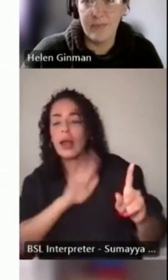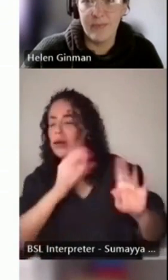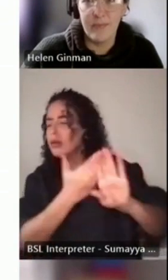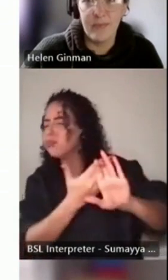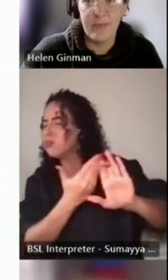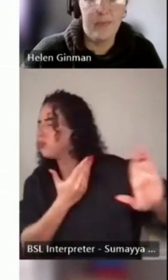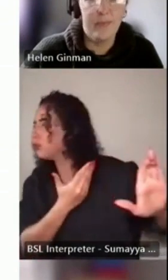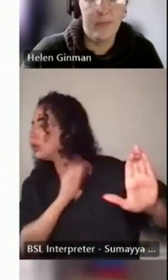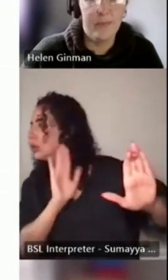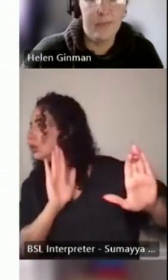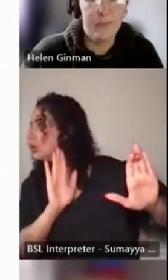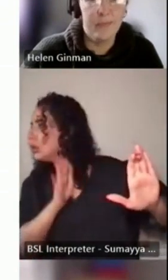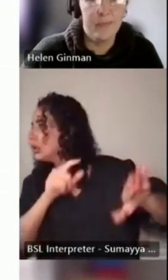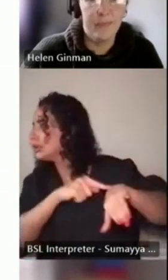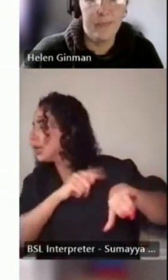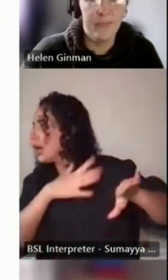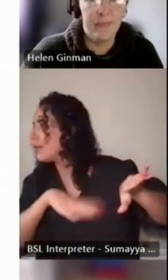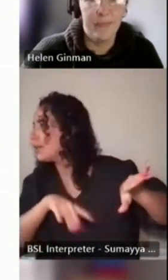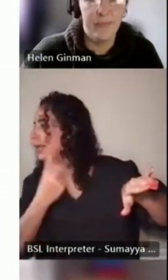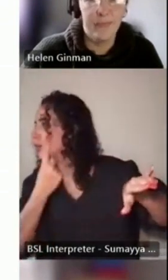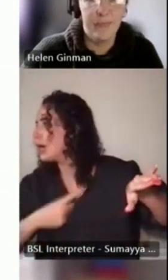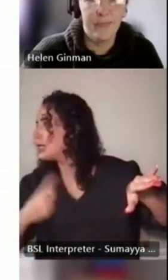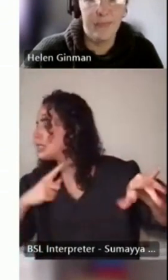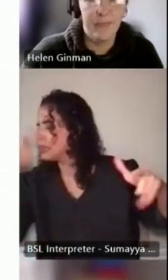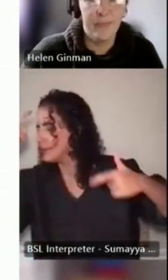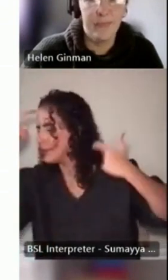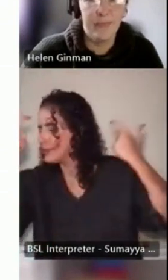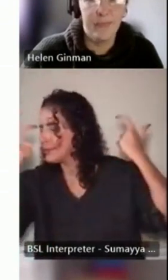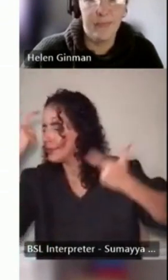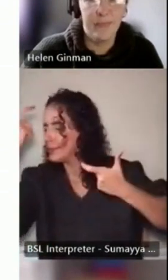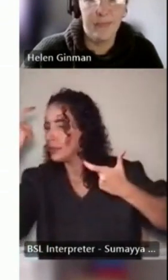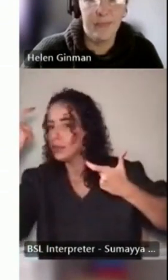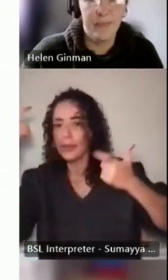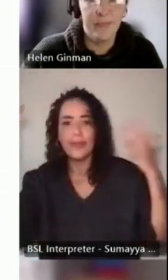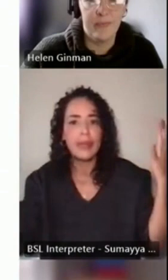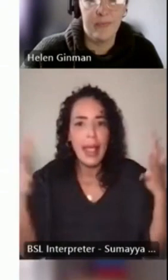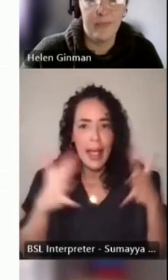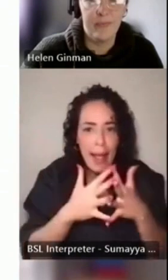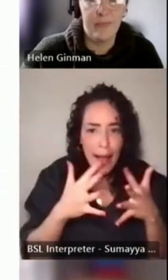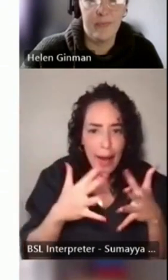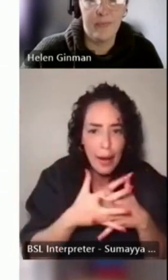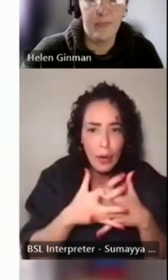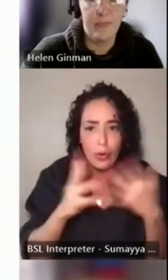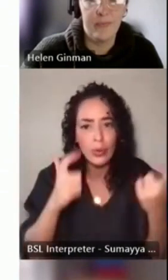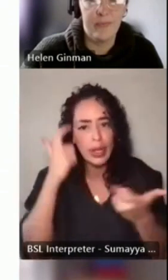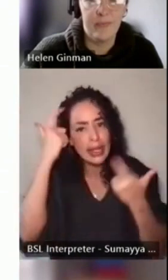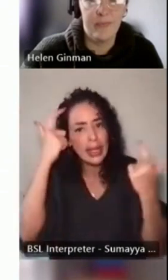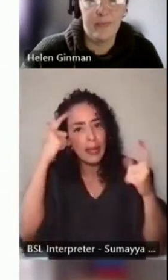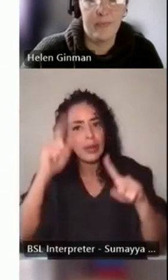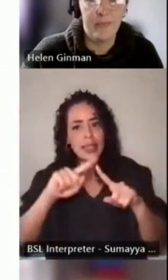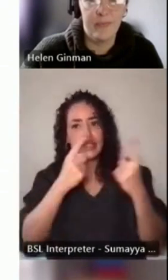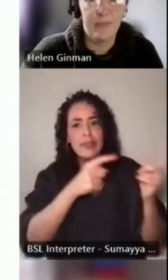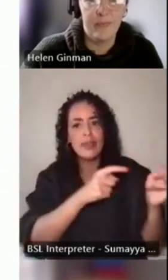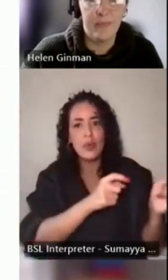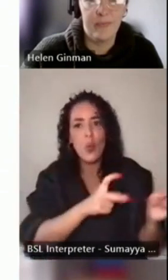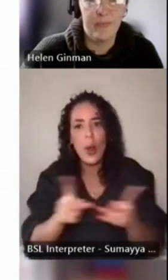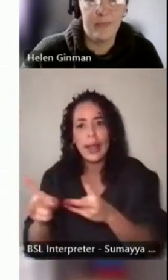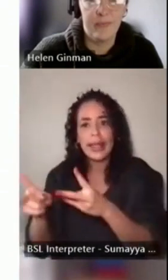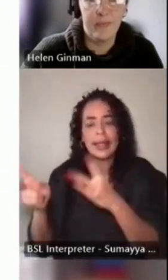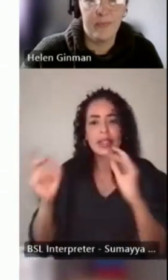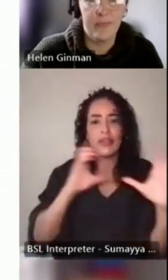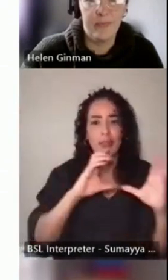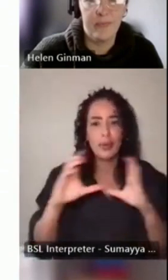a conflict and go away and have a think about it. So how do we marry up those different ways of